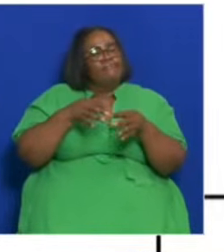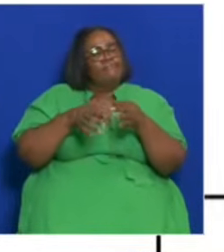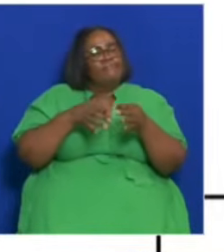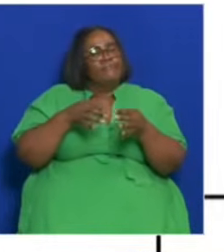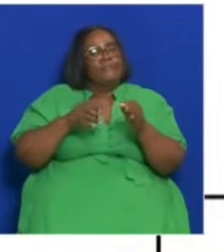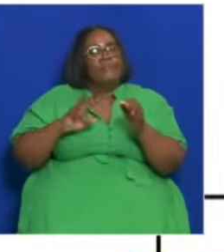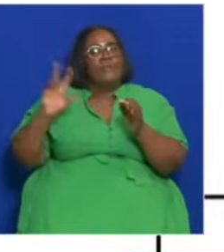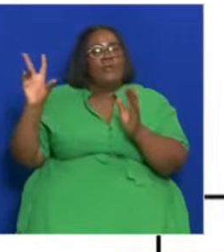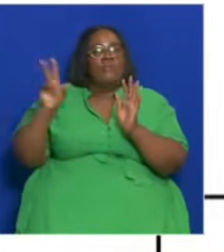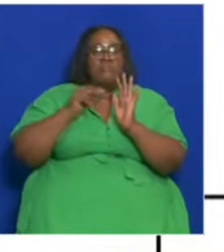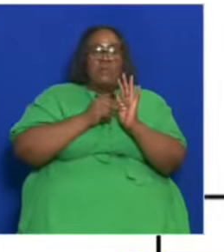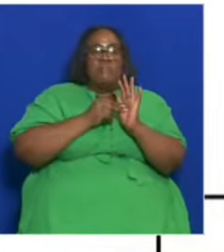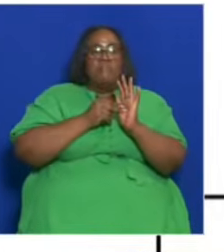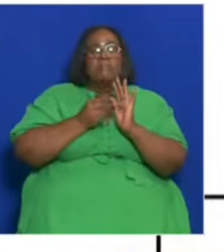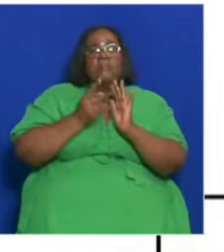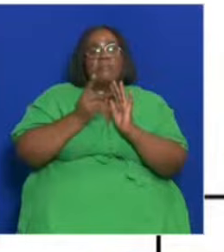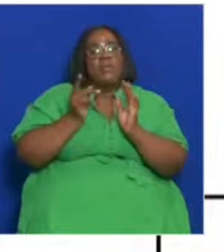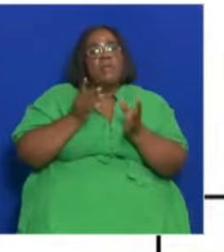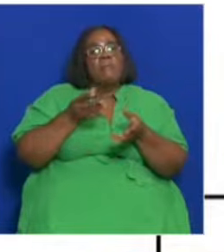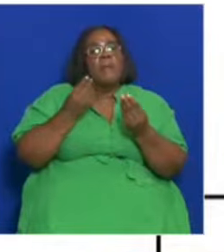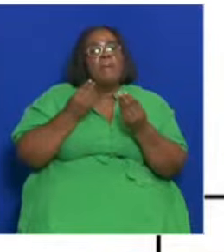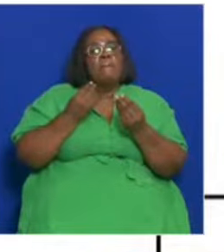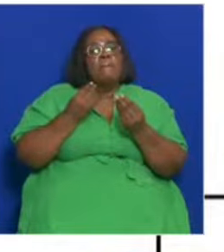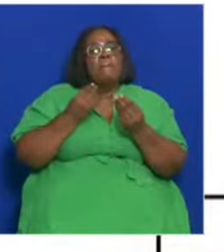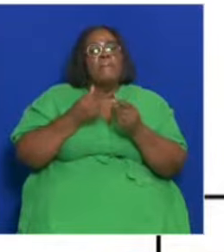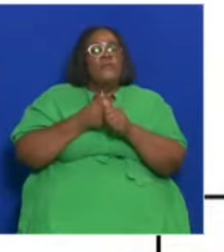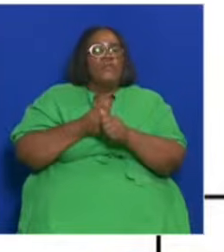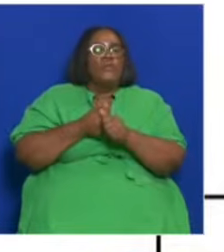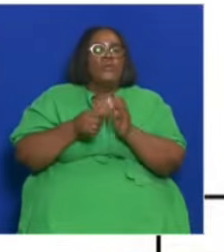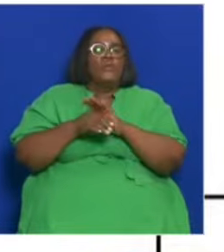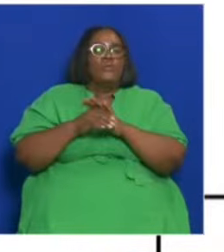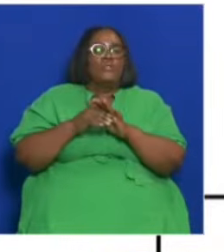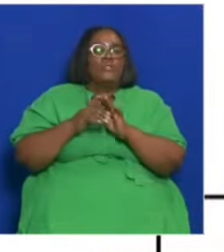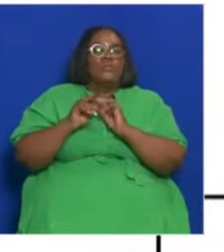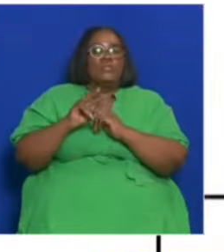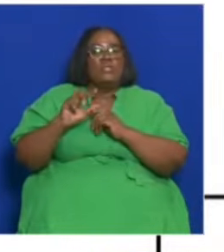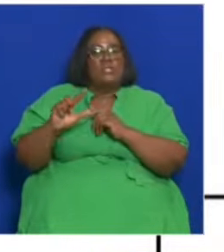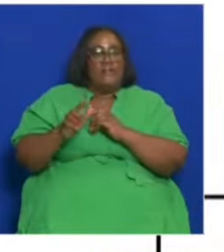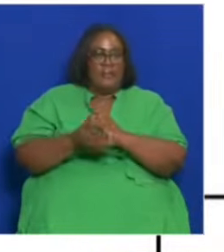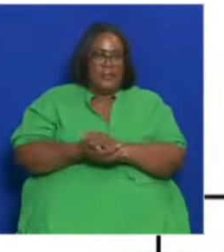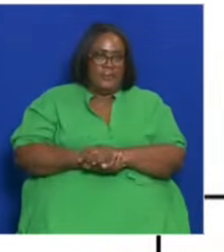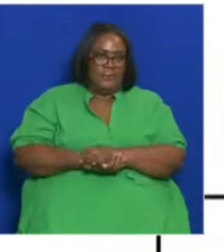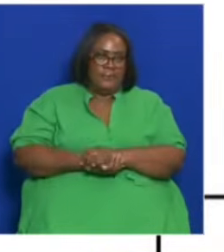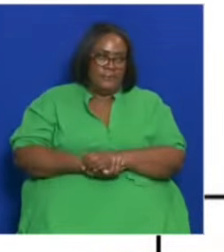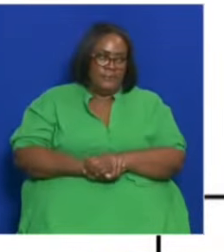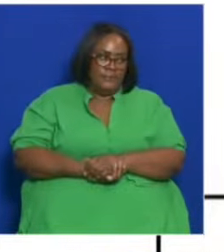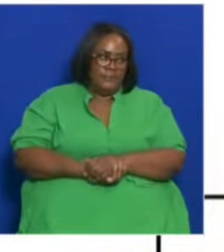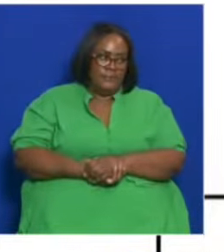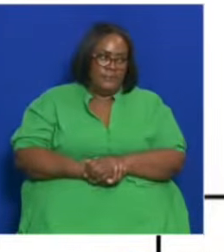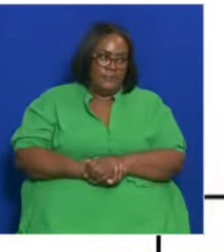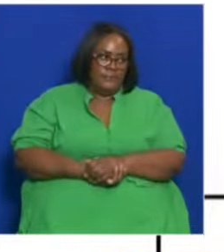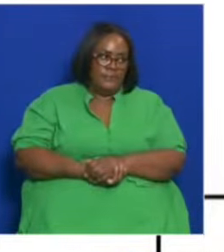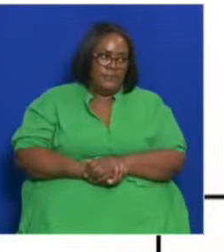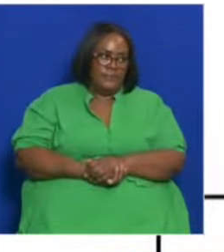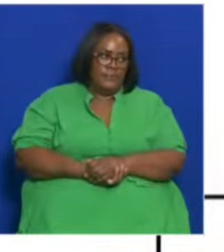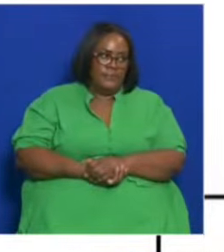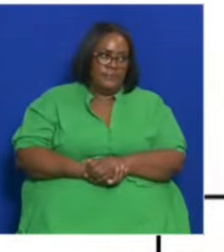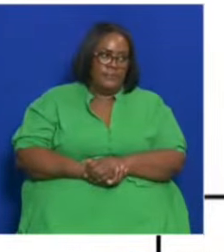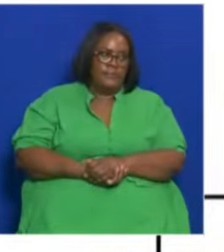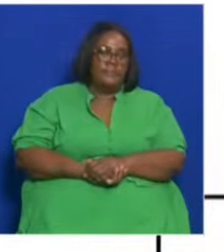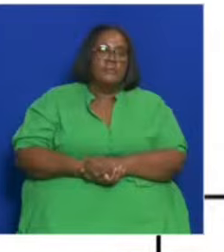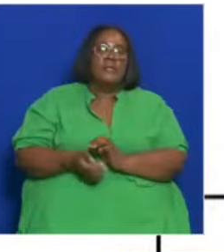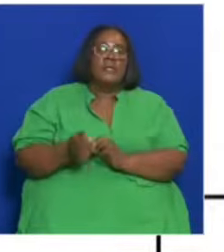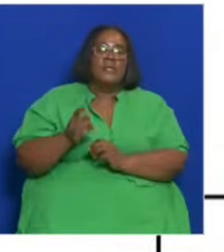received in terms of Section 27. And then it notes the allegations